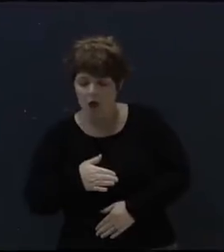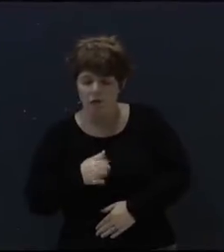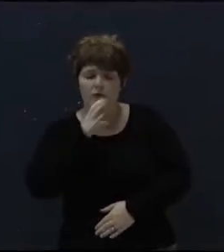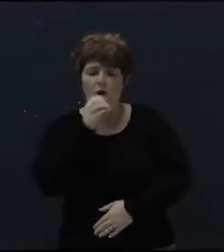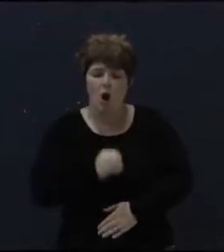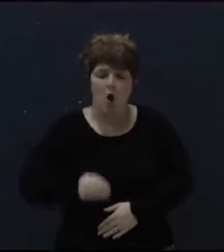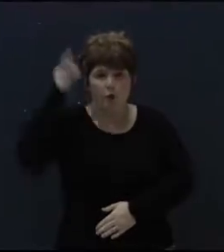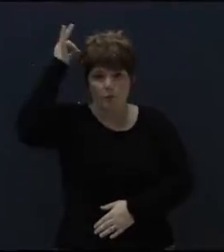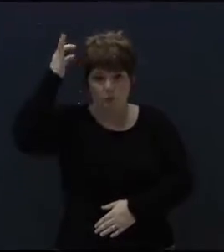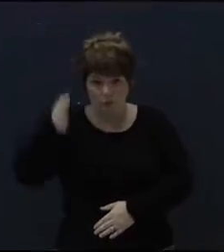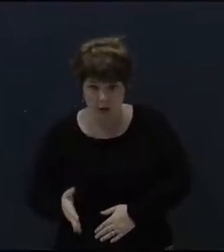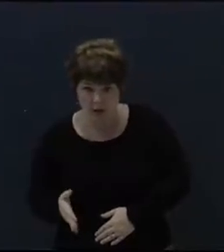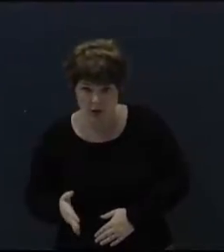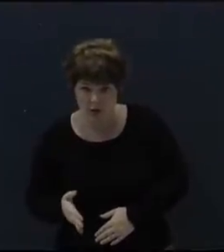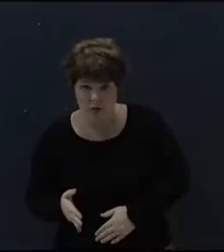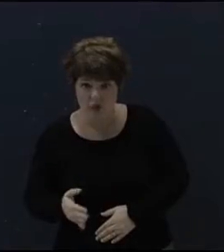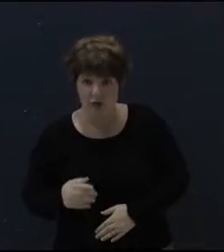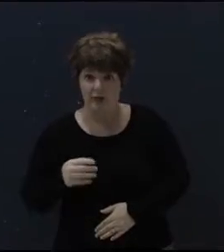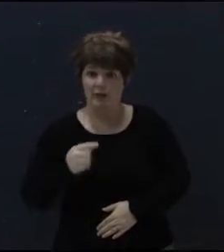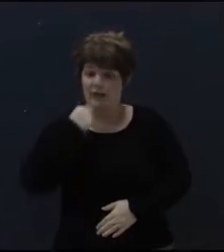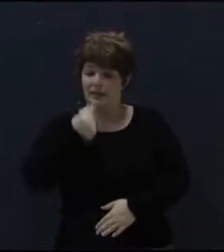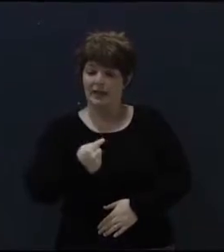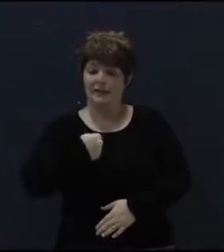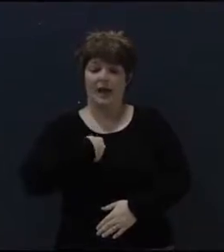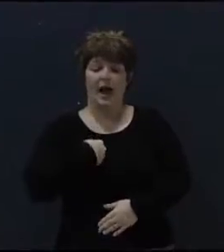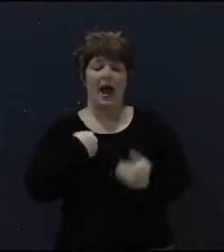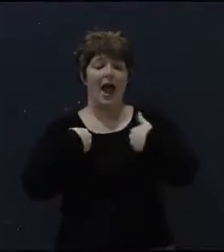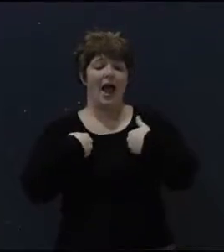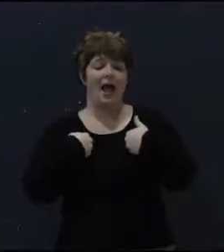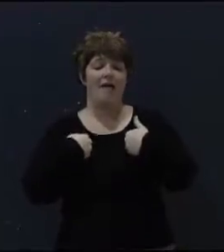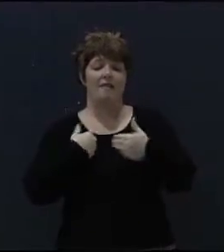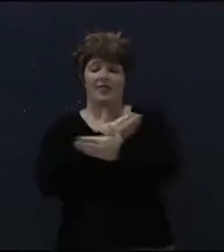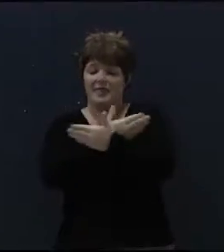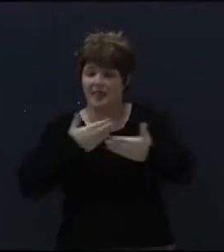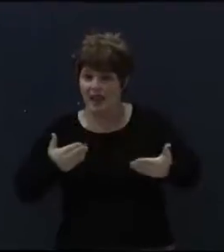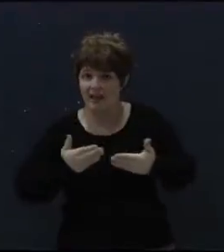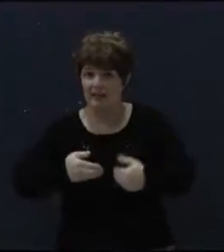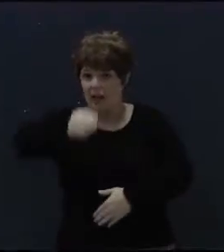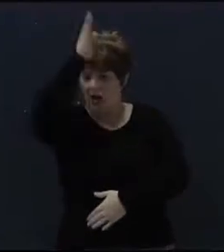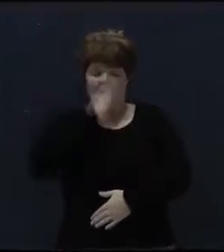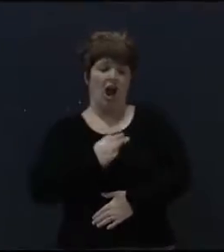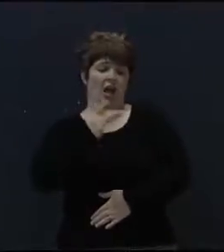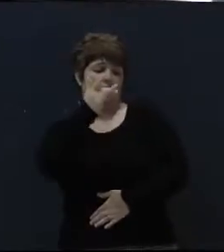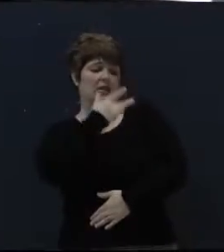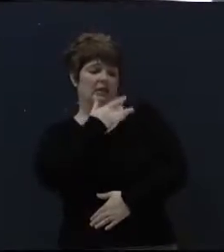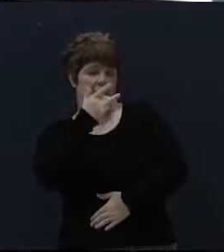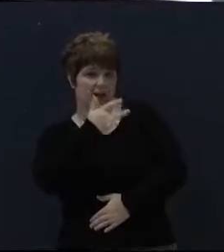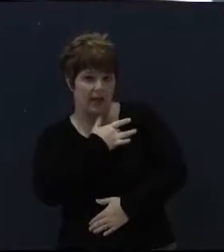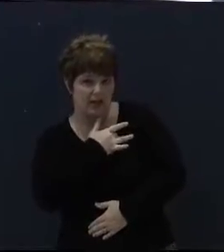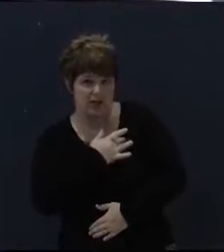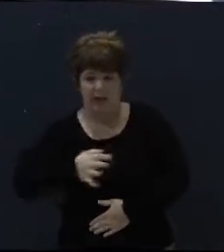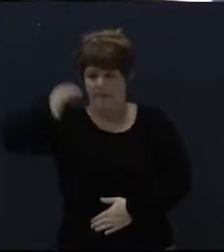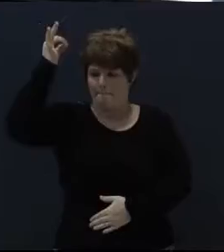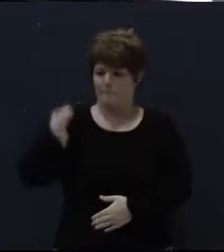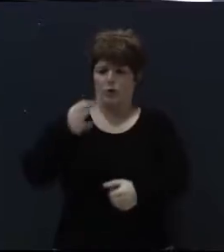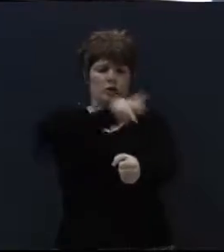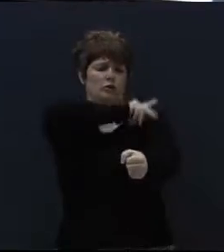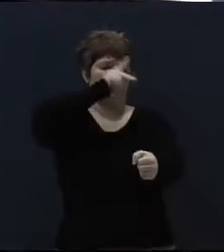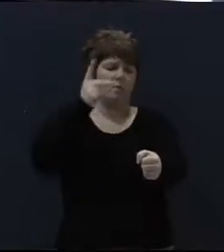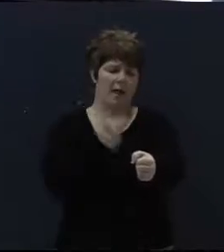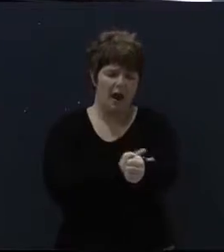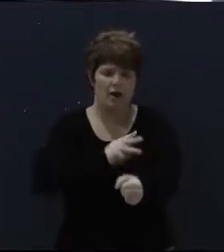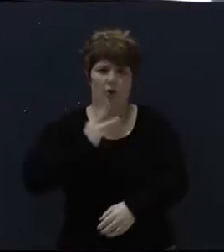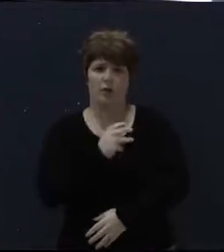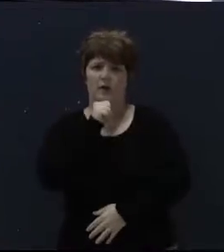that just says, I got the goods and the Holy Ghost is on him and he'll preach and with power. We don't need no